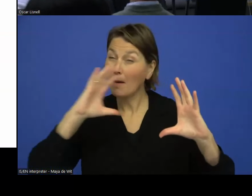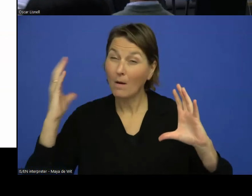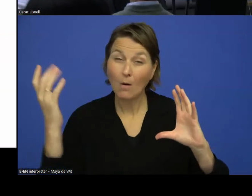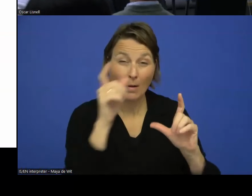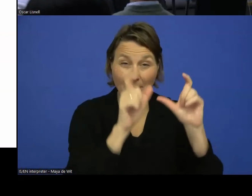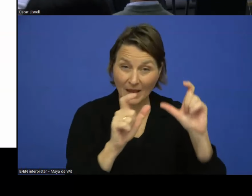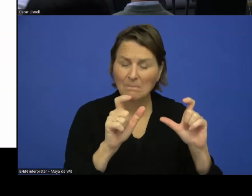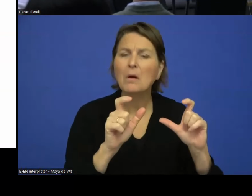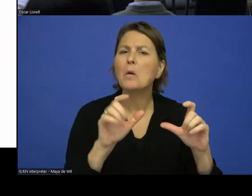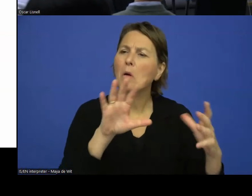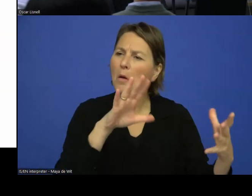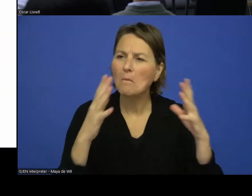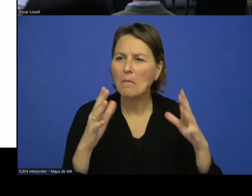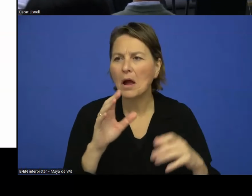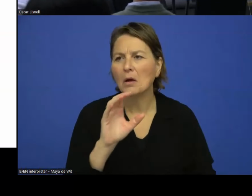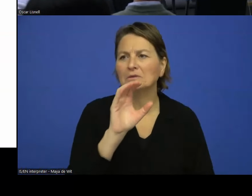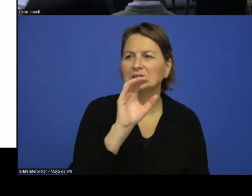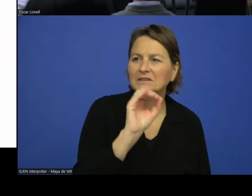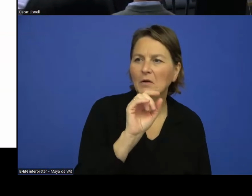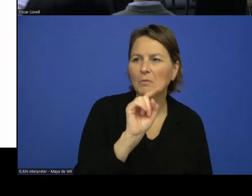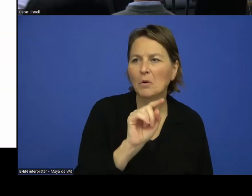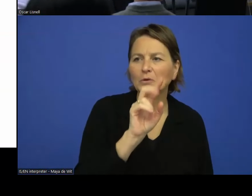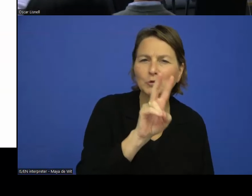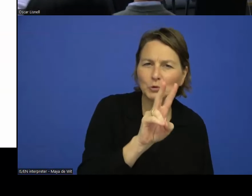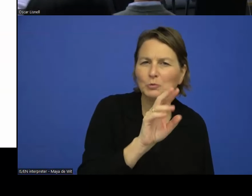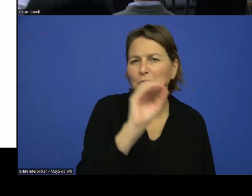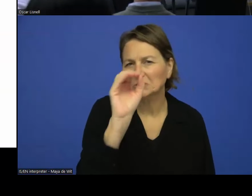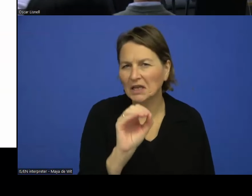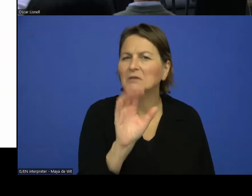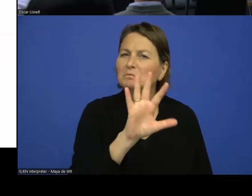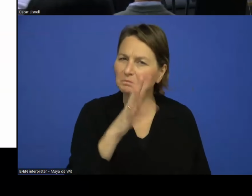some sort of visual and hearing impairments combined.